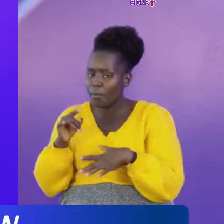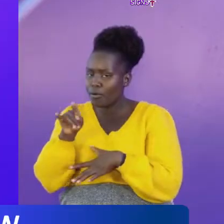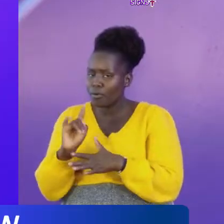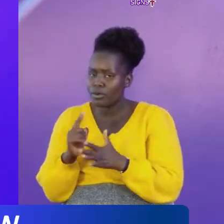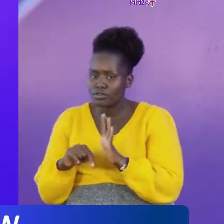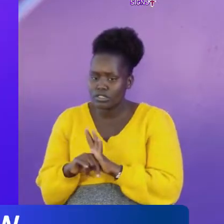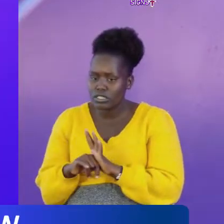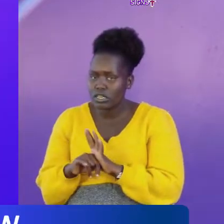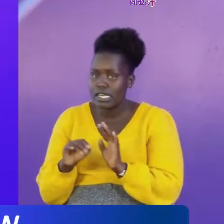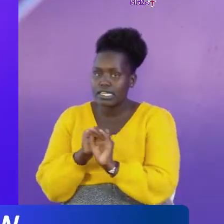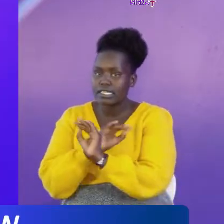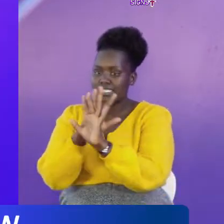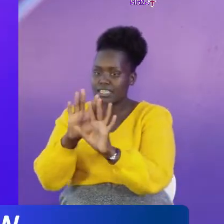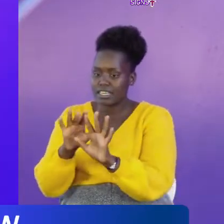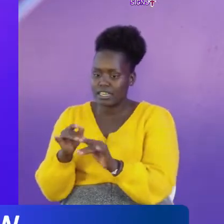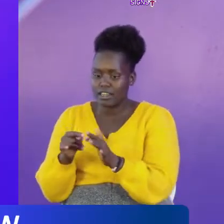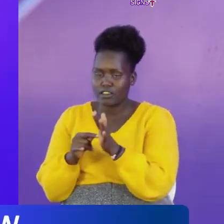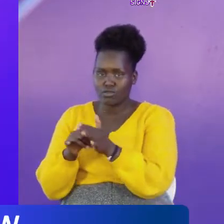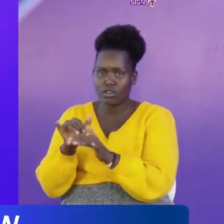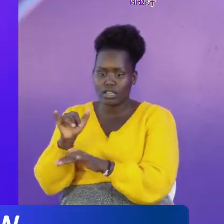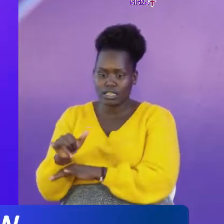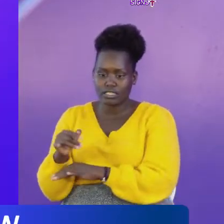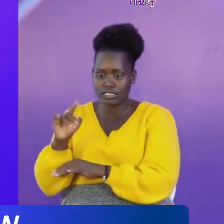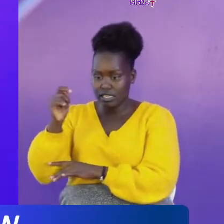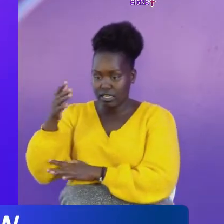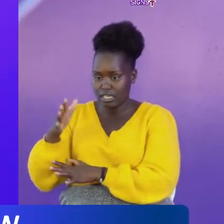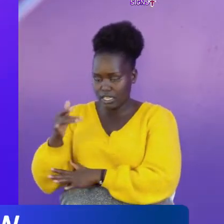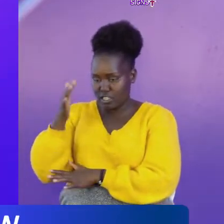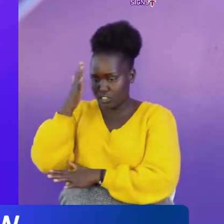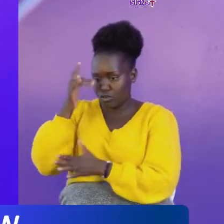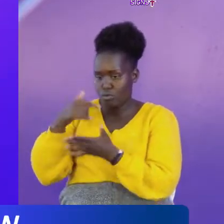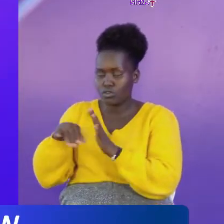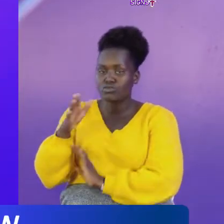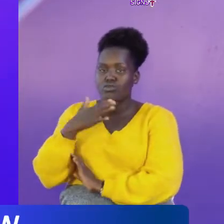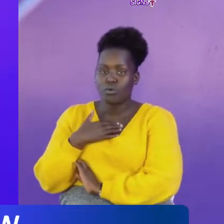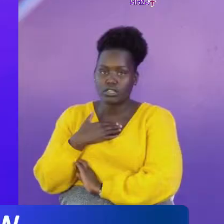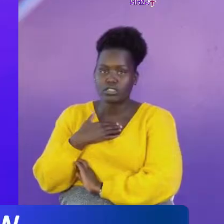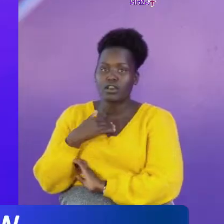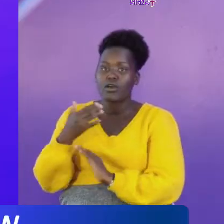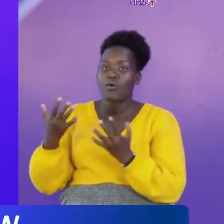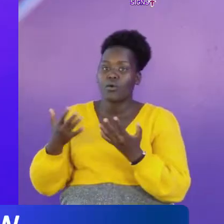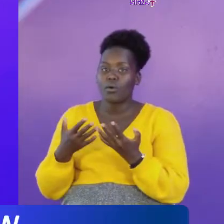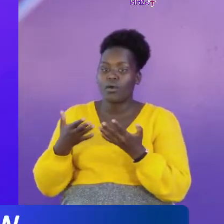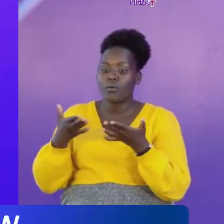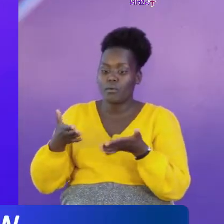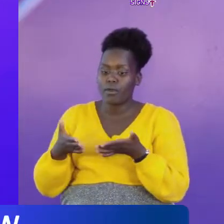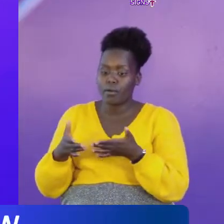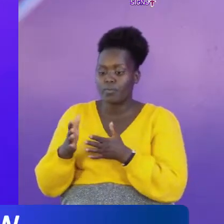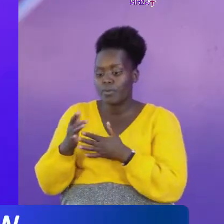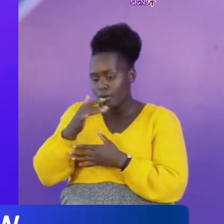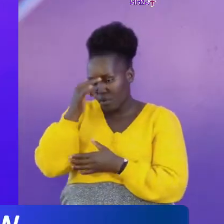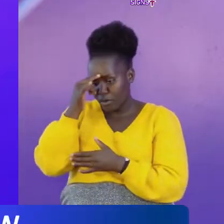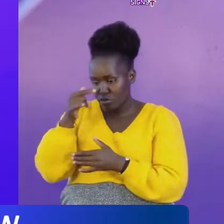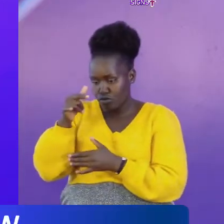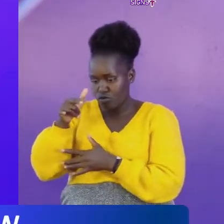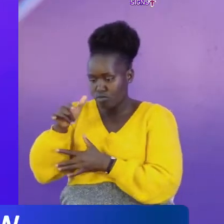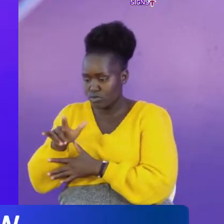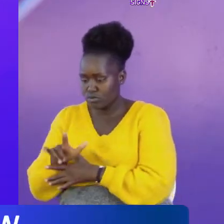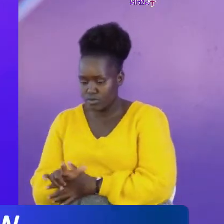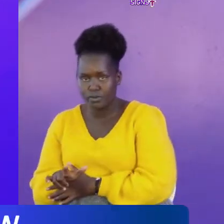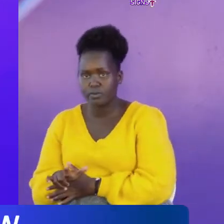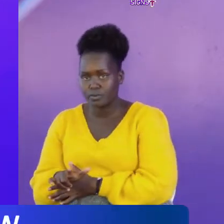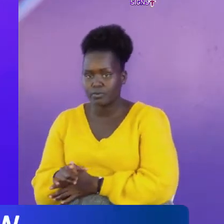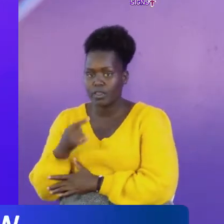that Kenyans know what they want. And I would say we are where we are right now because we've sunk so low. You